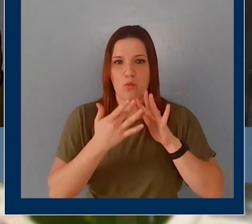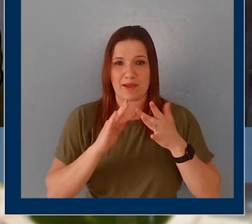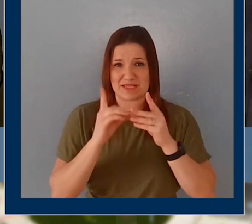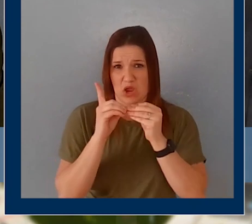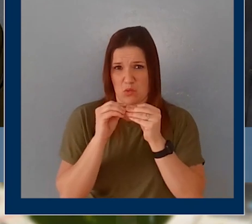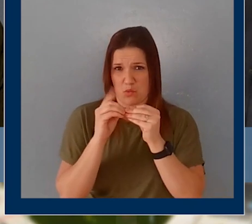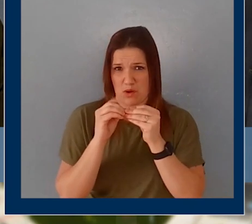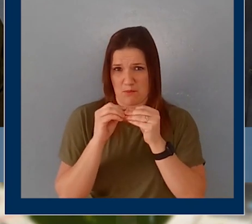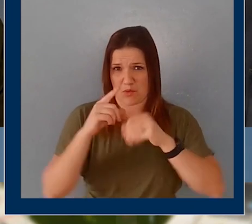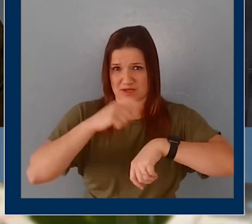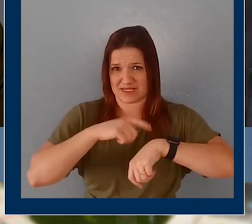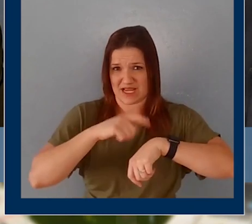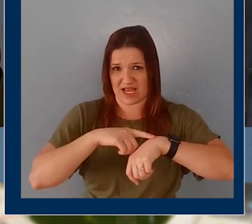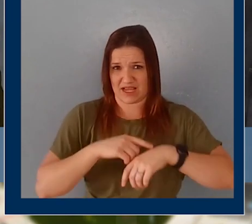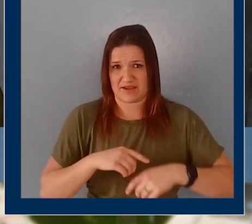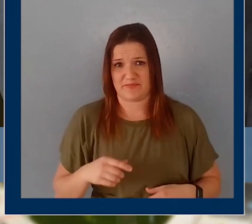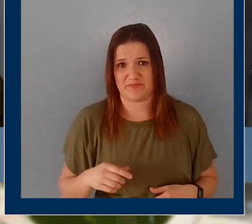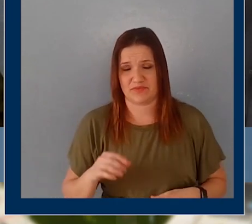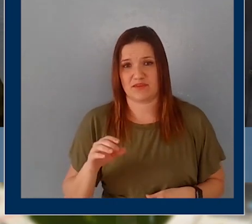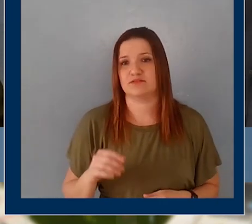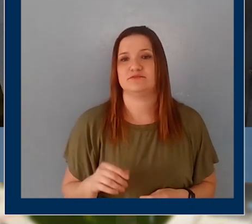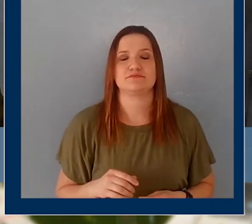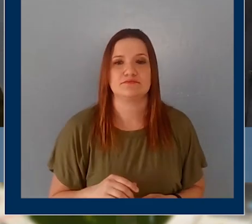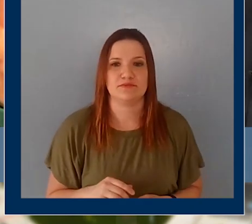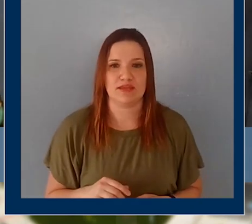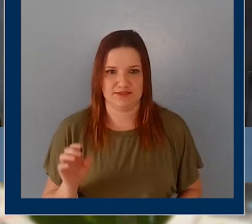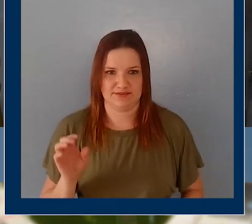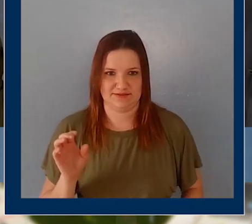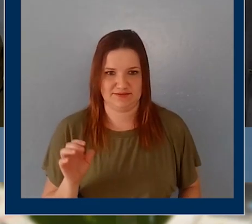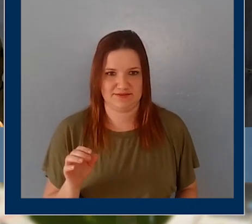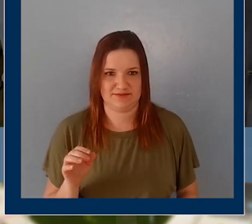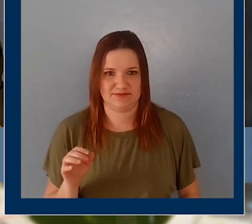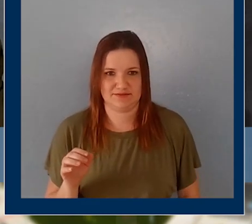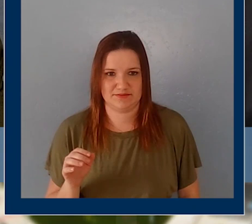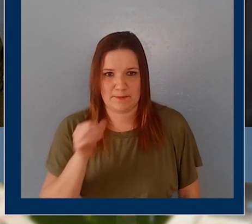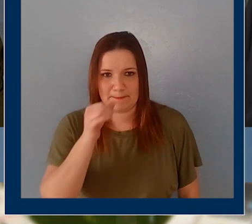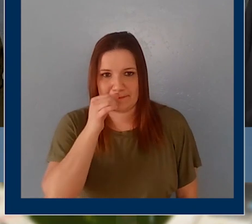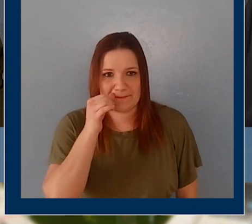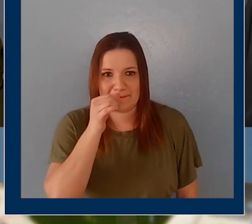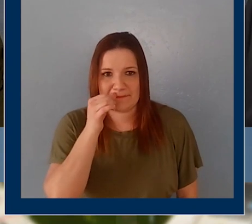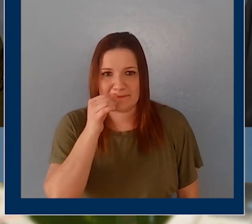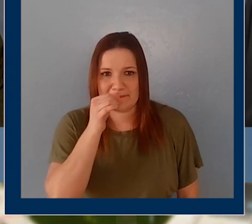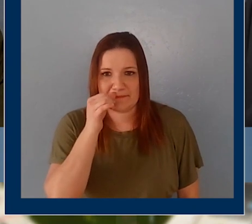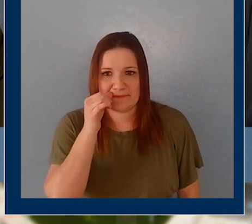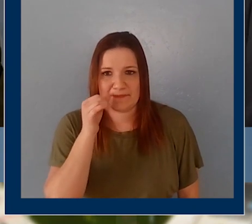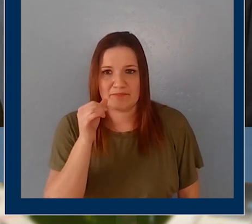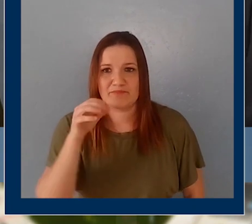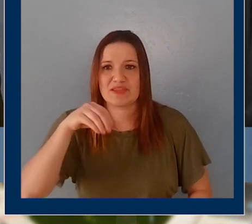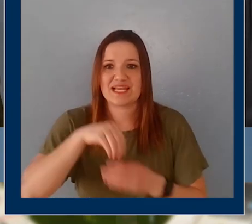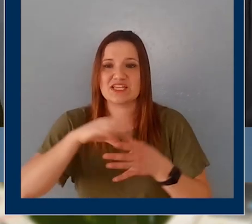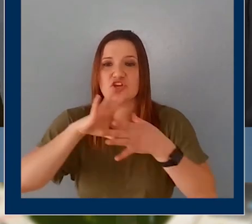as well. So if you're, Gary, let's repeat it. But if you also are on this call, go ahead and look at the